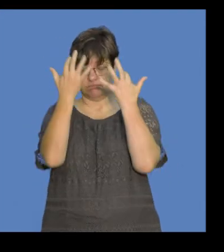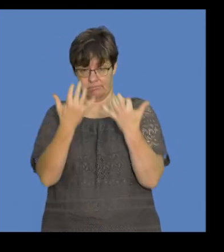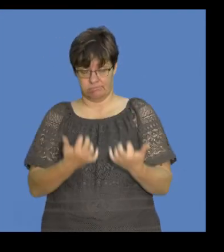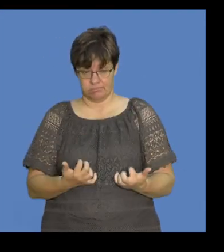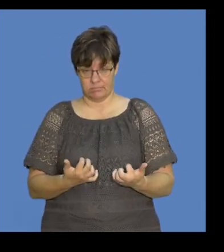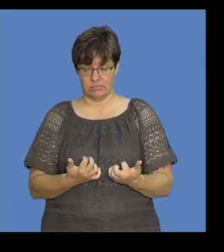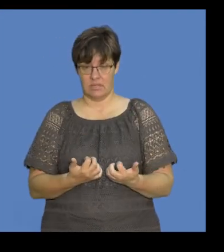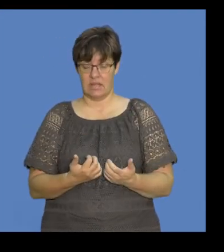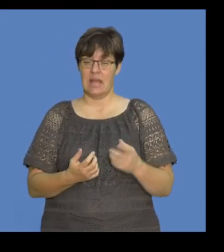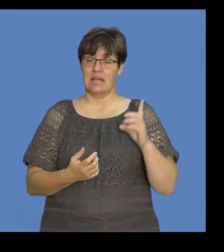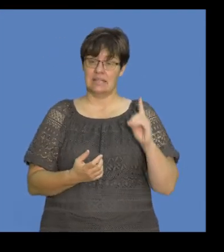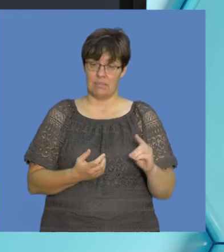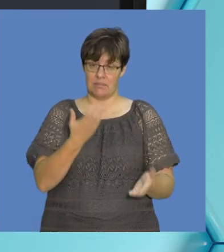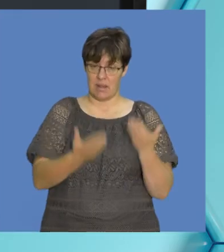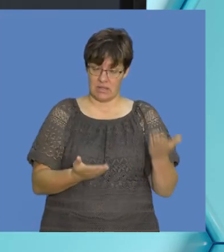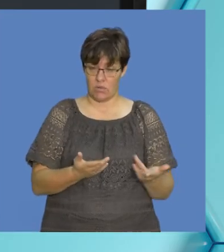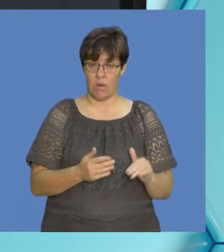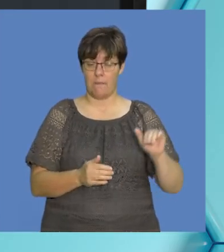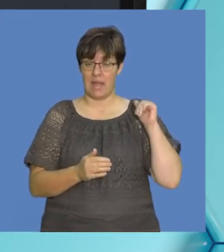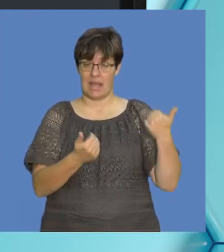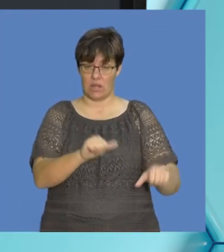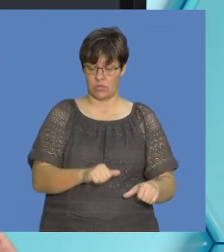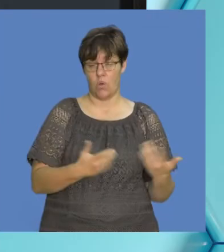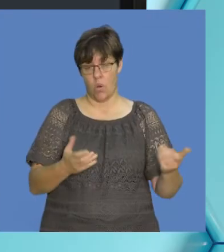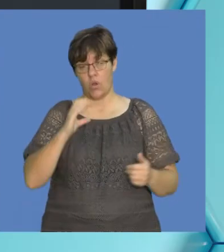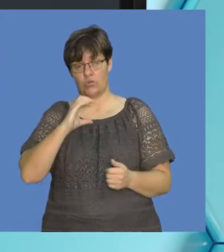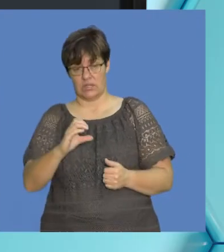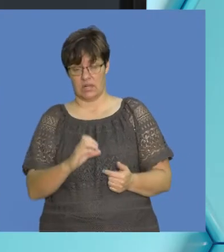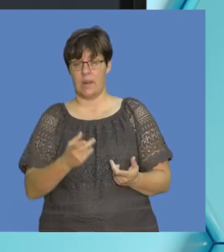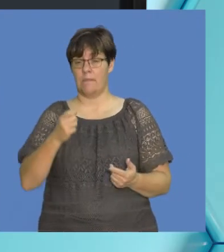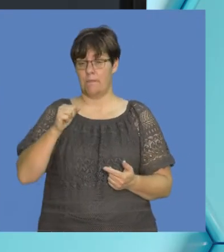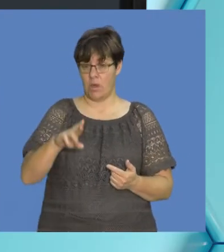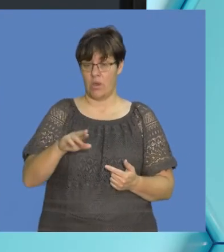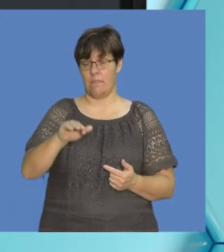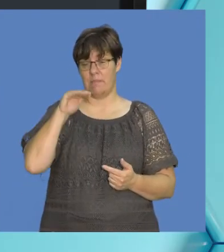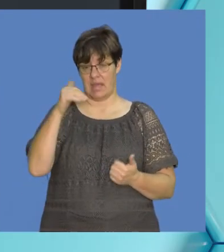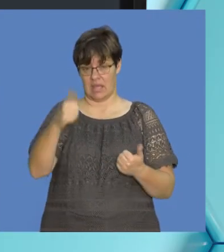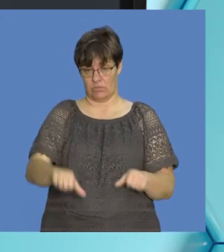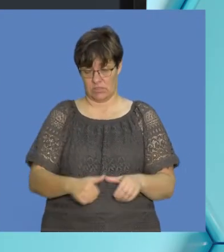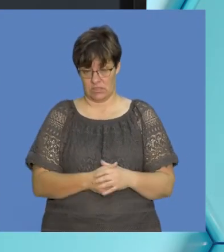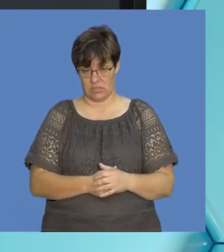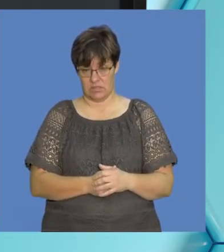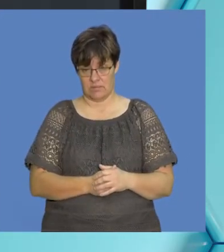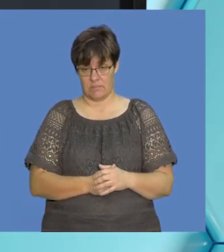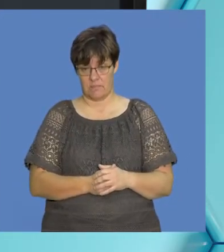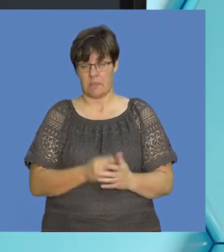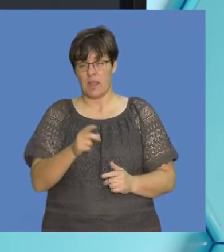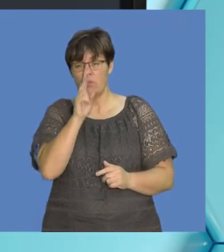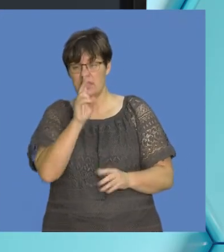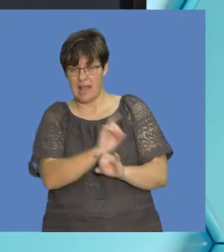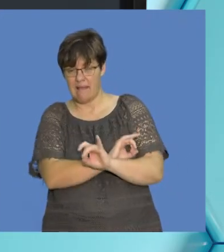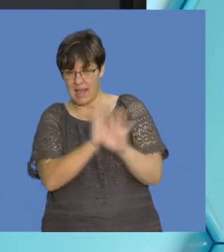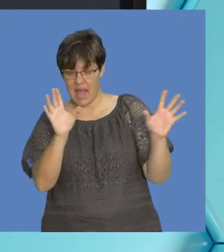either debit balance as per bank account or credit balance as per bank account. So clearly you can see this is